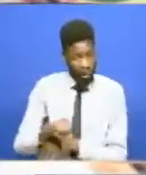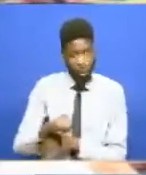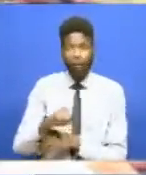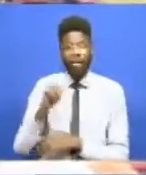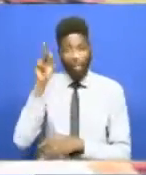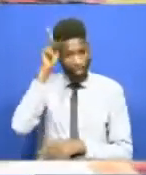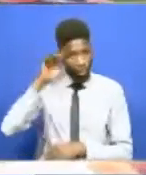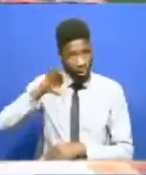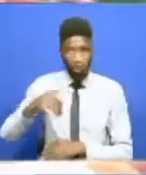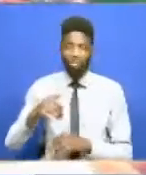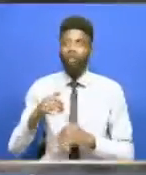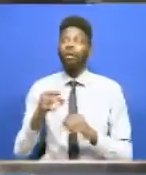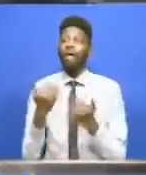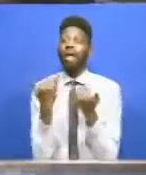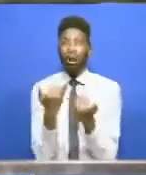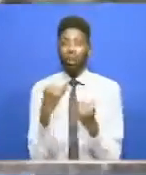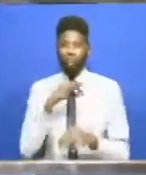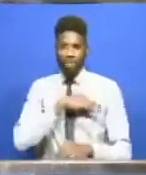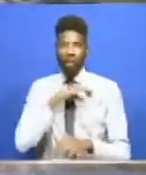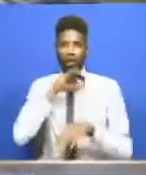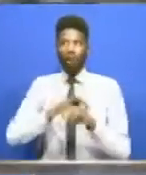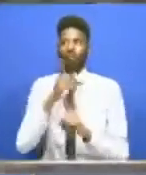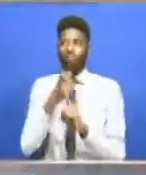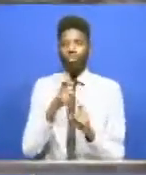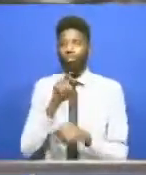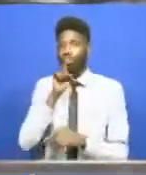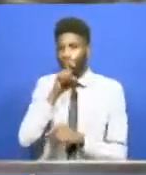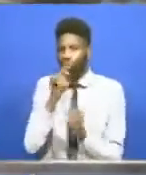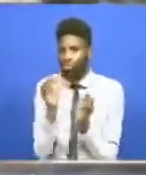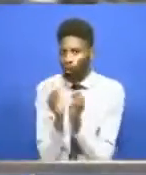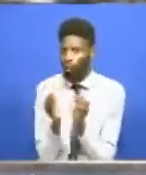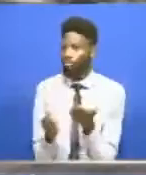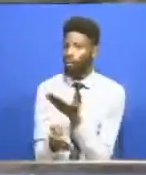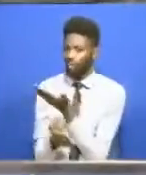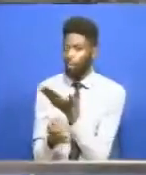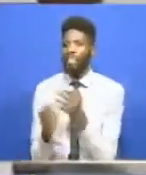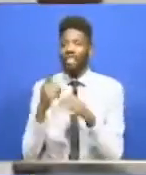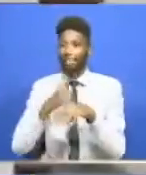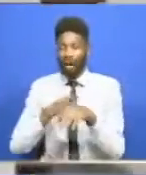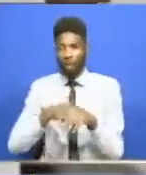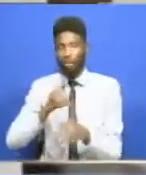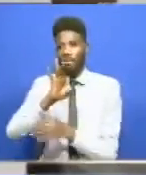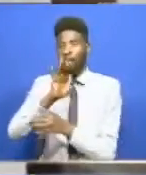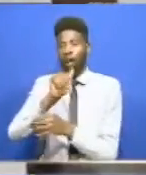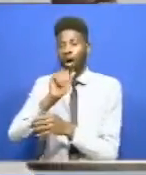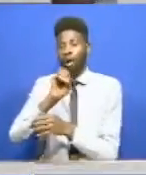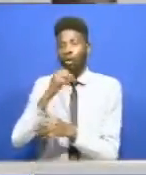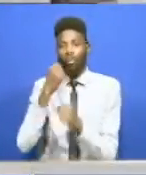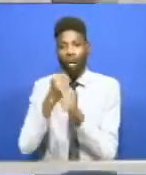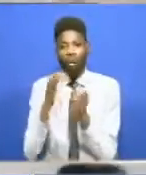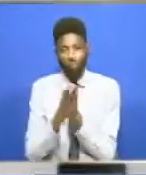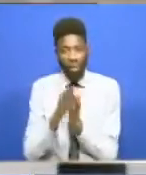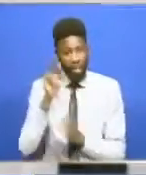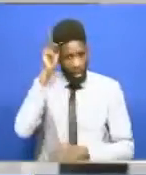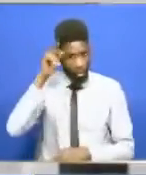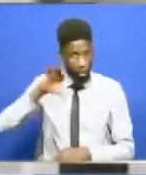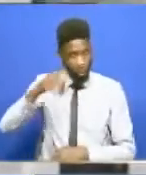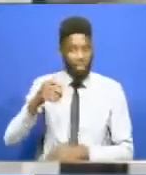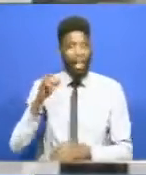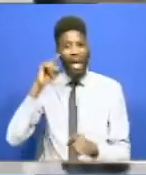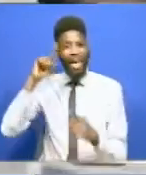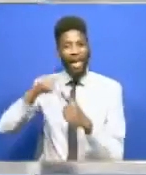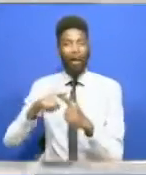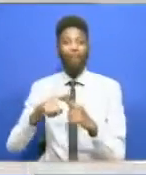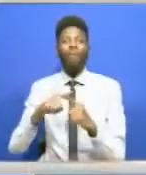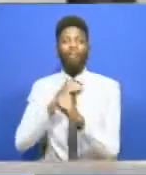of chicks by Food Agriculture Organization, FAO, in partnership with Kiambu County to cushion them from impact of